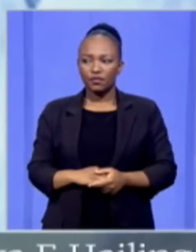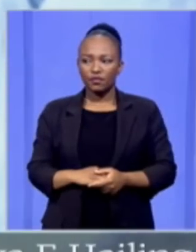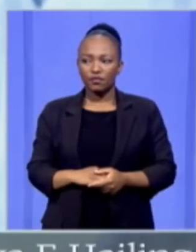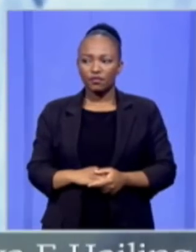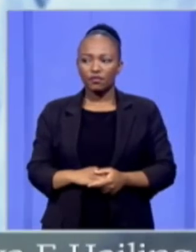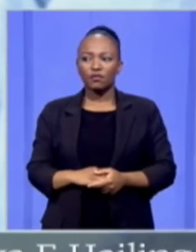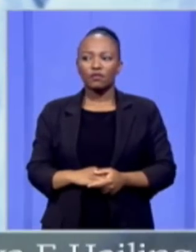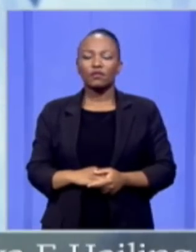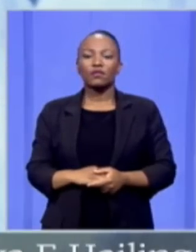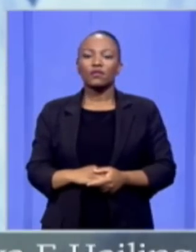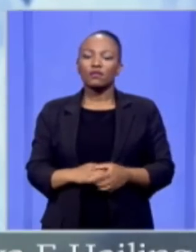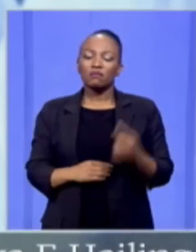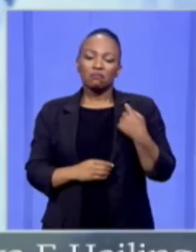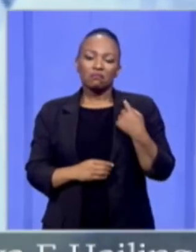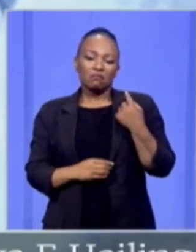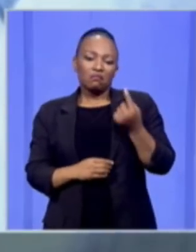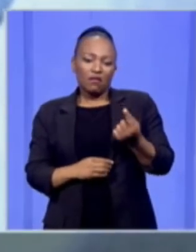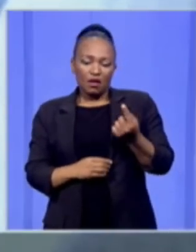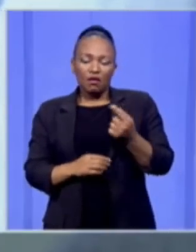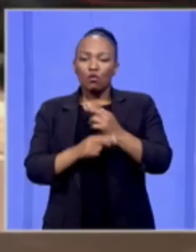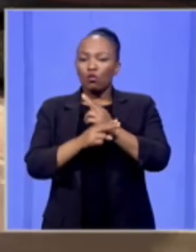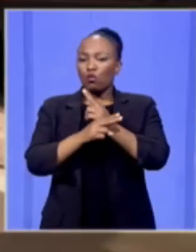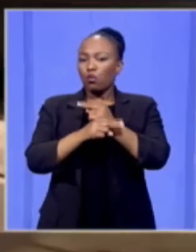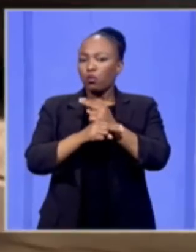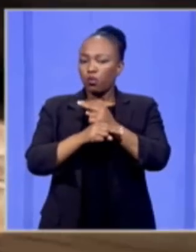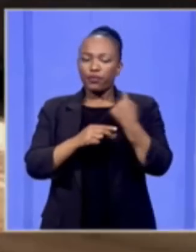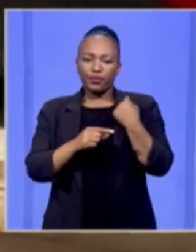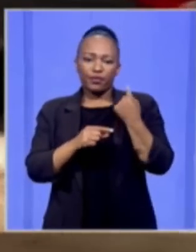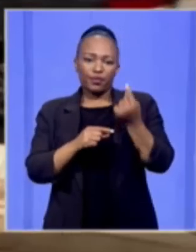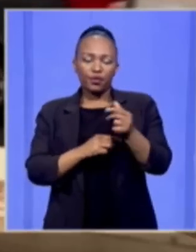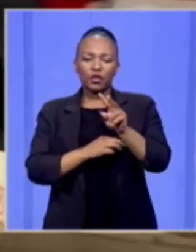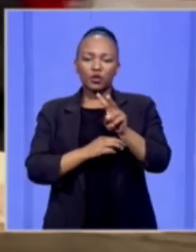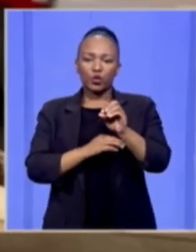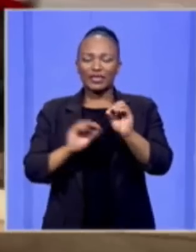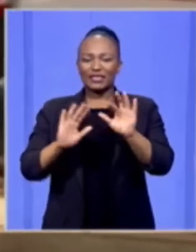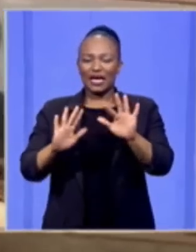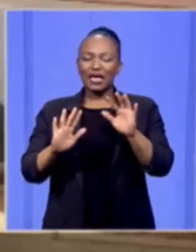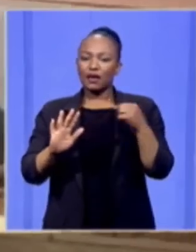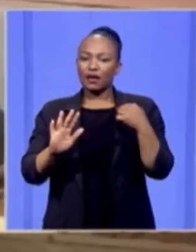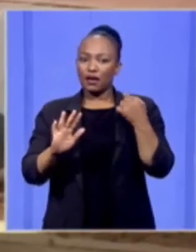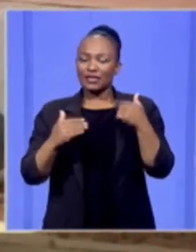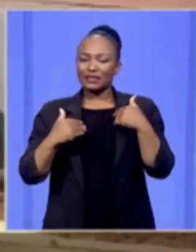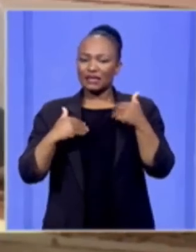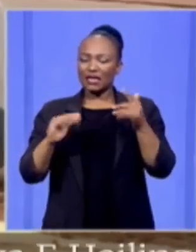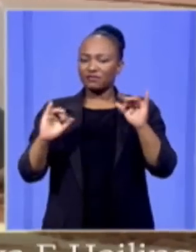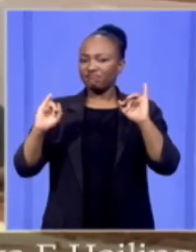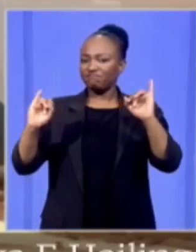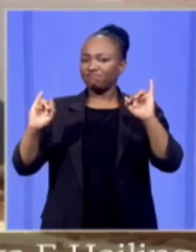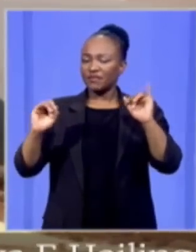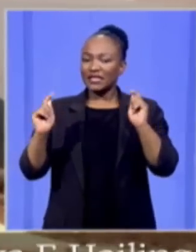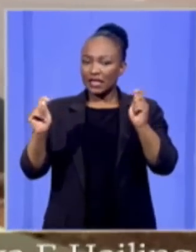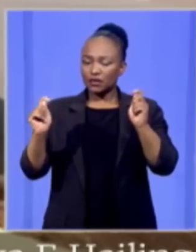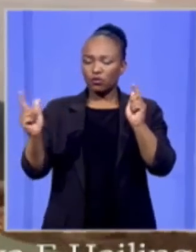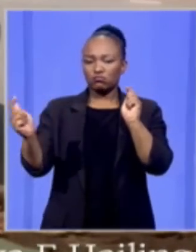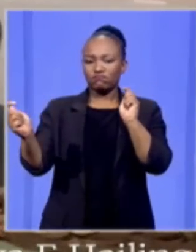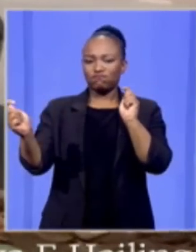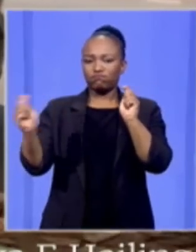Ditirelo tsa e-hailing tse di simolotseng go sale ka dingwaga tsa 2010 di fetotse selebego sa lephata la dipalangwa mo Afrika